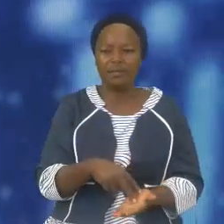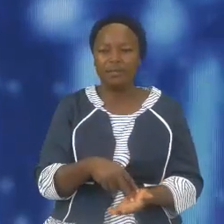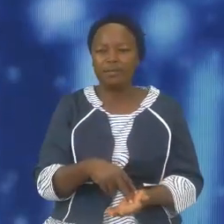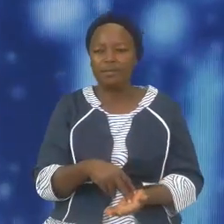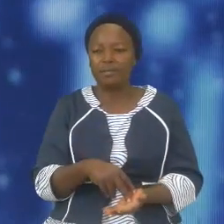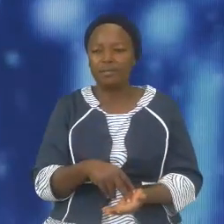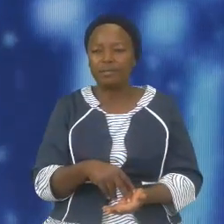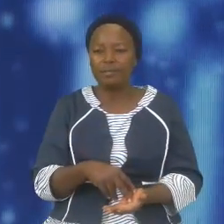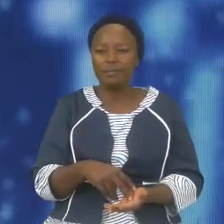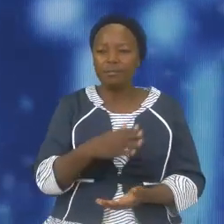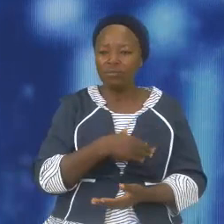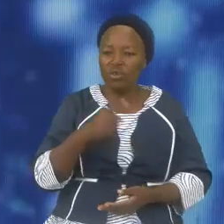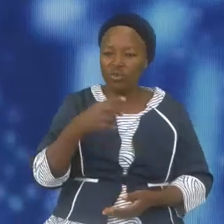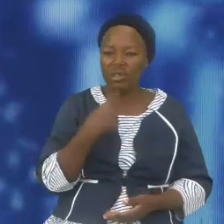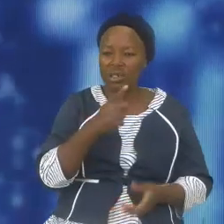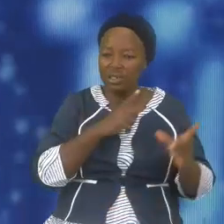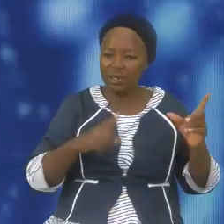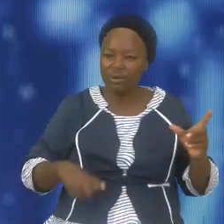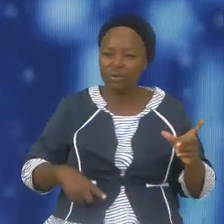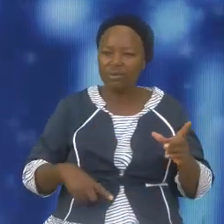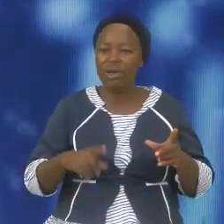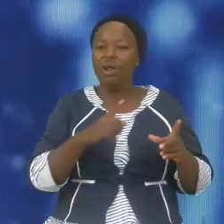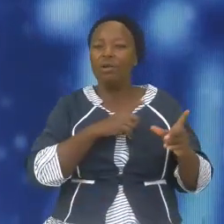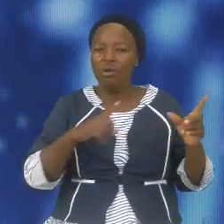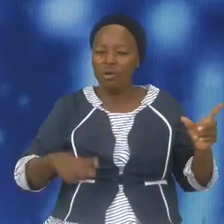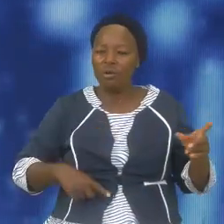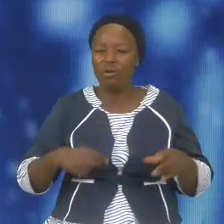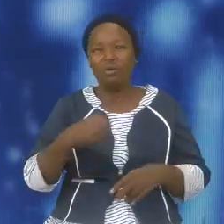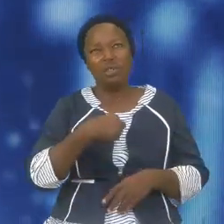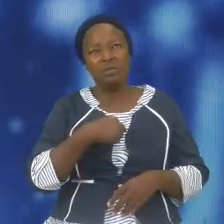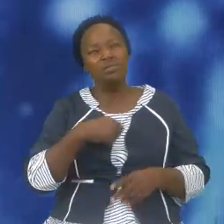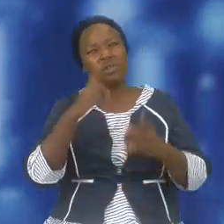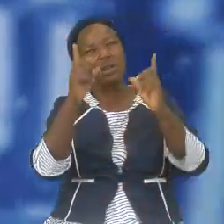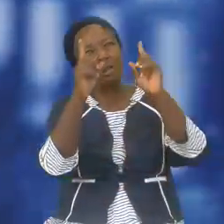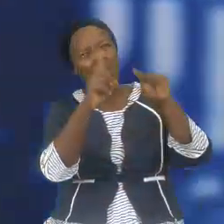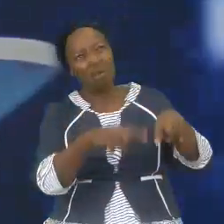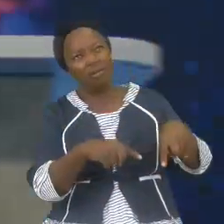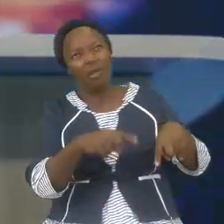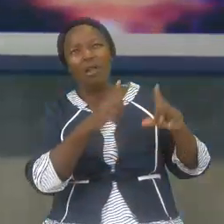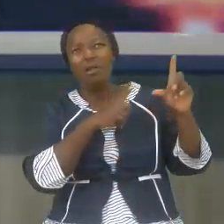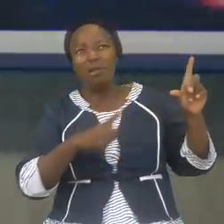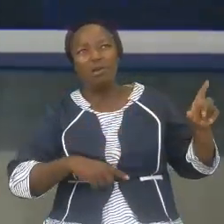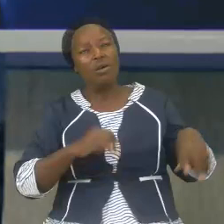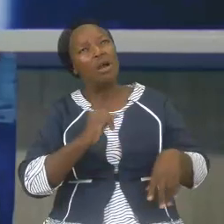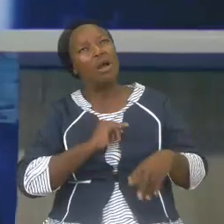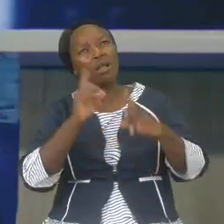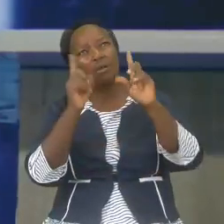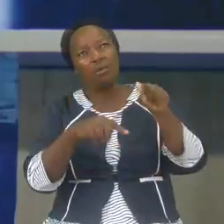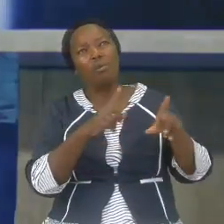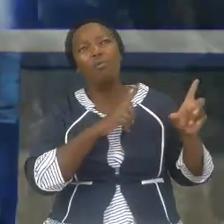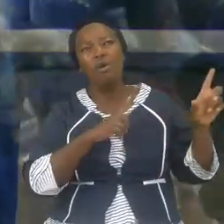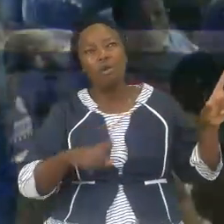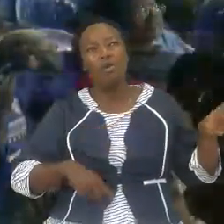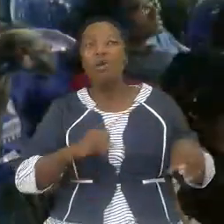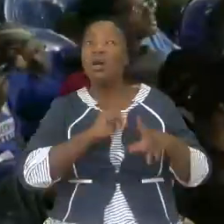And you are telling the Lord, Lord, I come. Lord, I come. Lord, I come. You raise